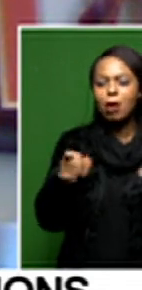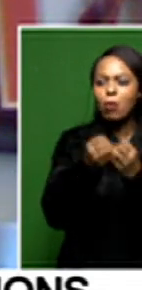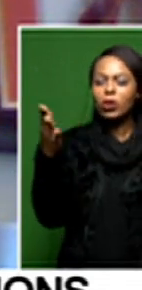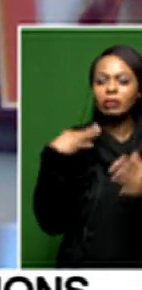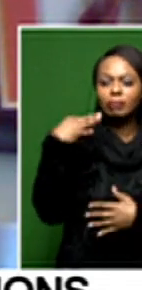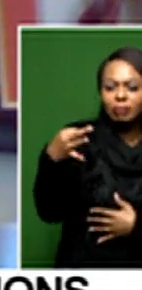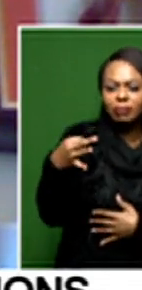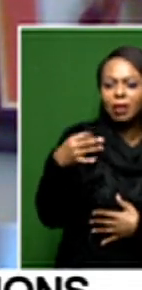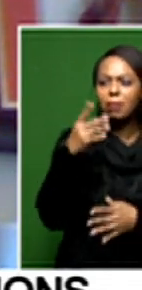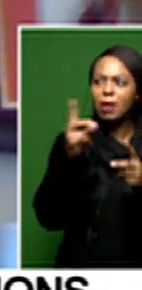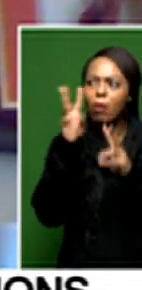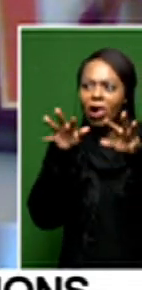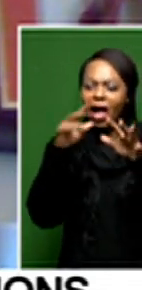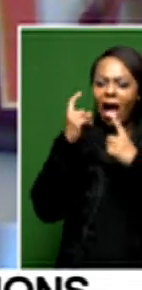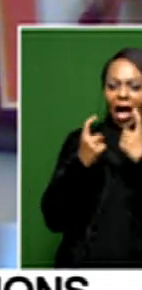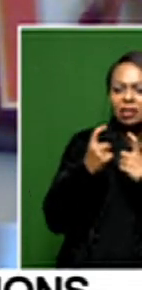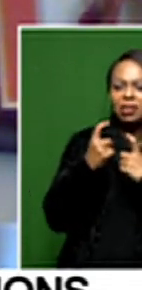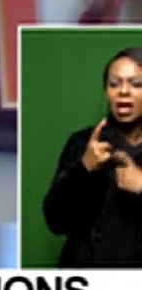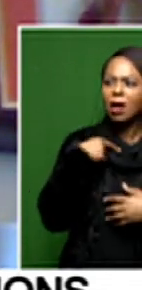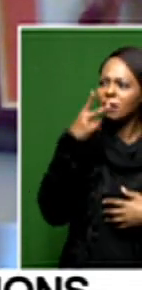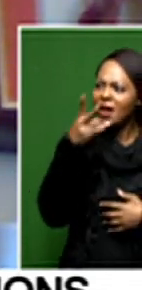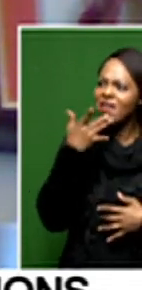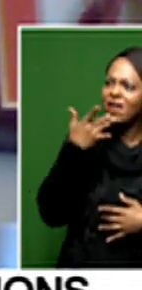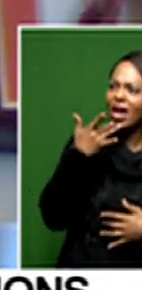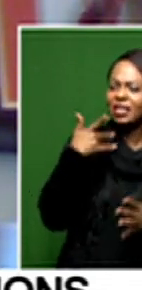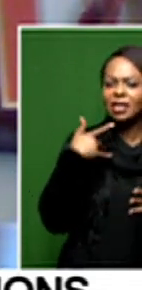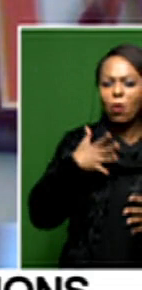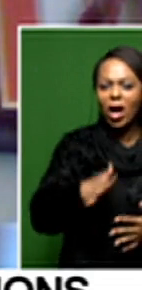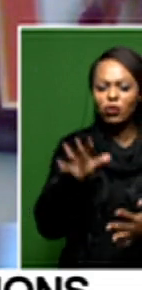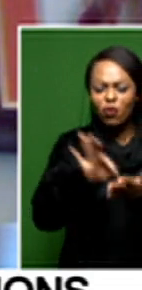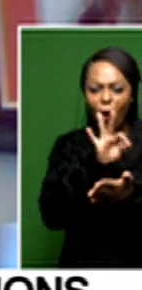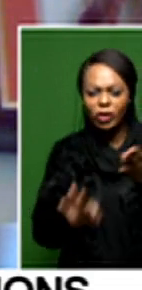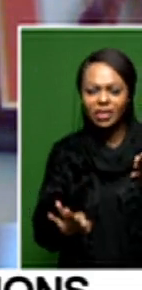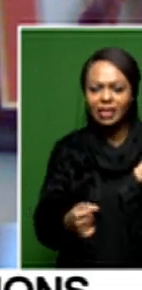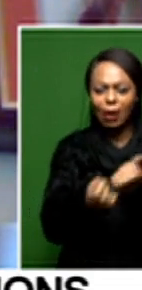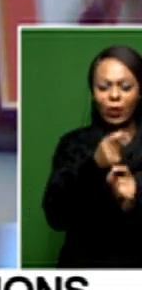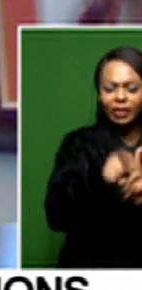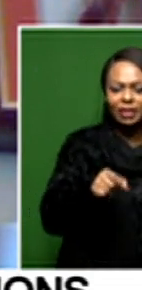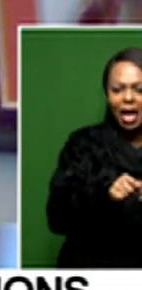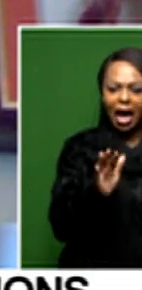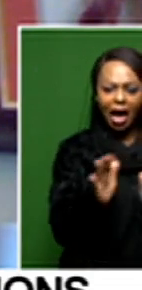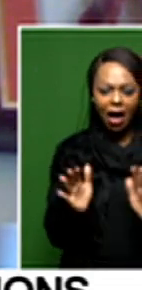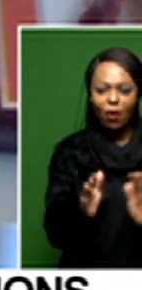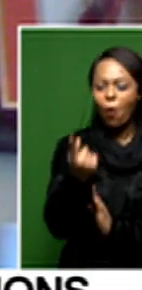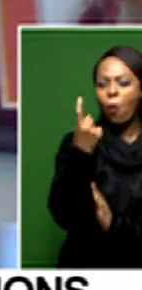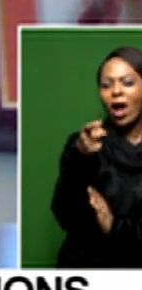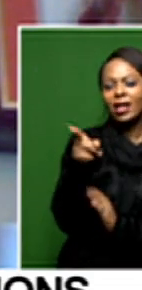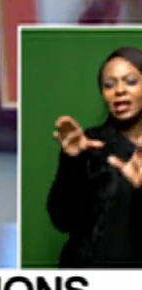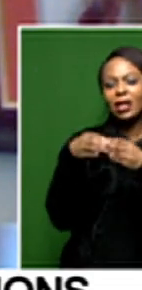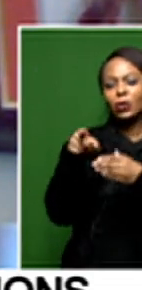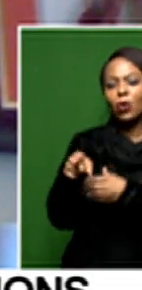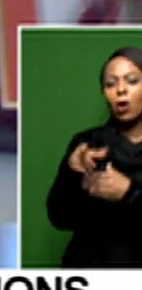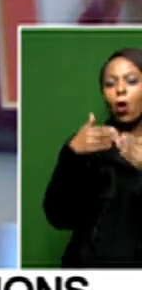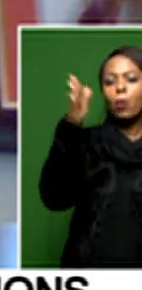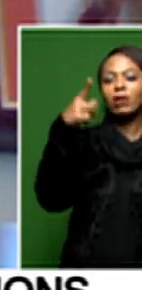okay, now that we see our favorites are nominated, where do we vote? How do we vote? You know, and we only had one category open to the